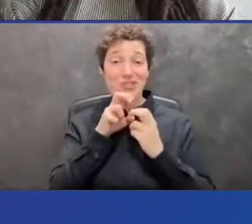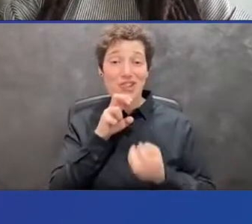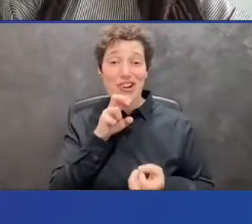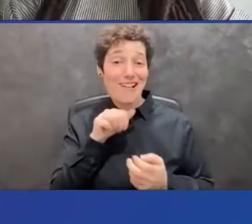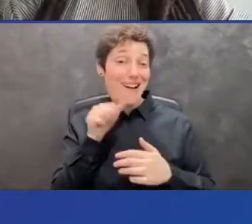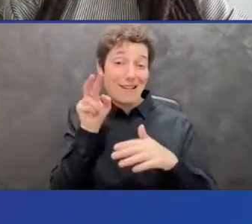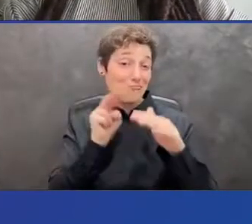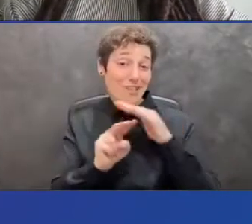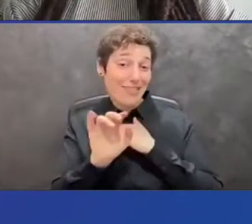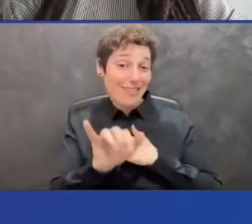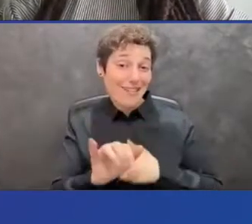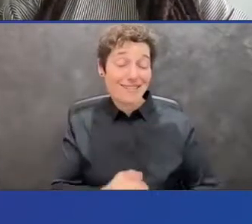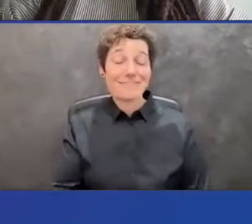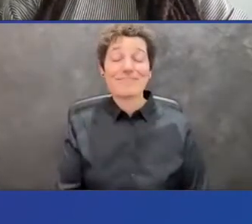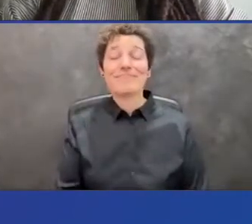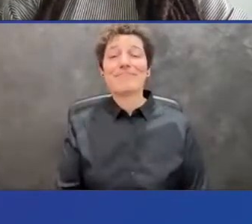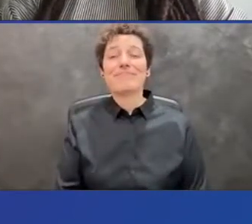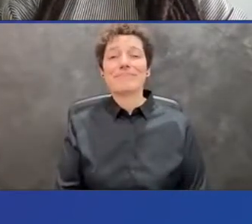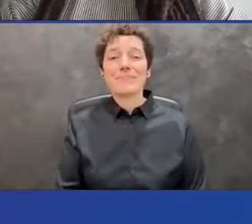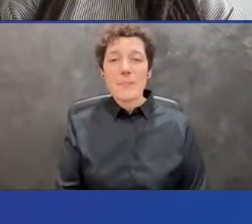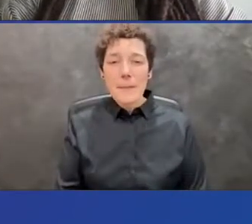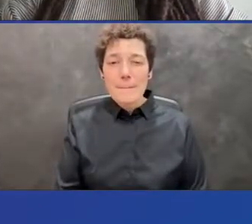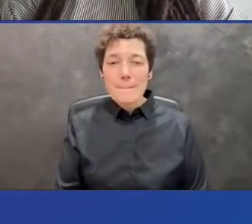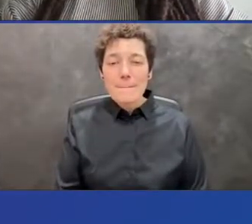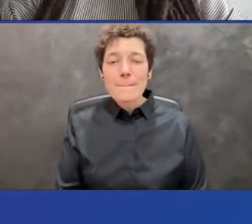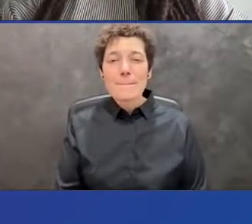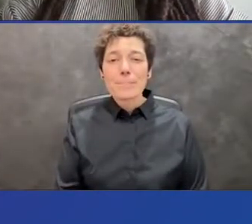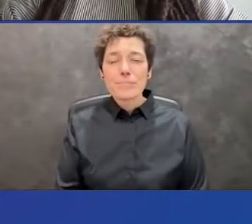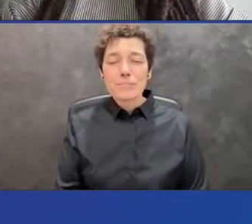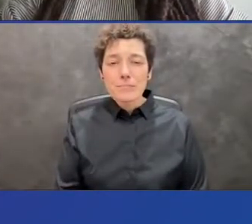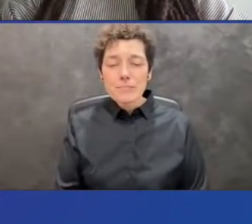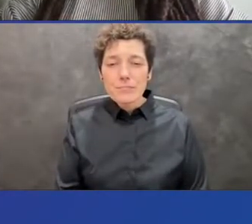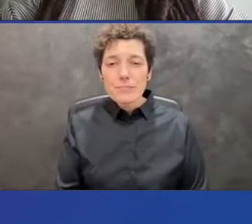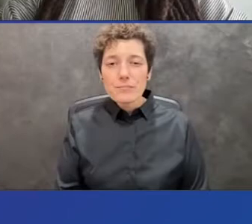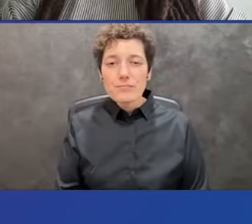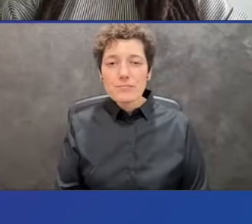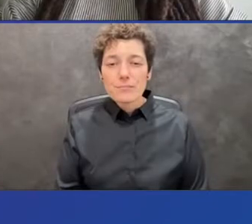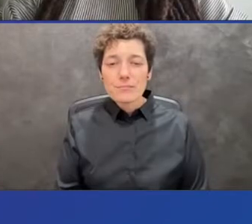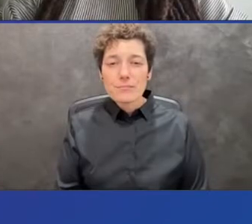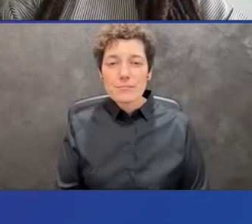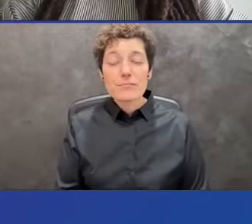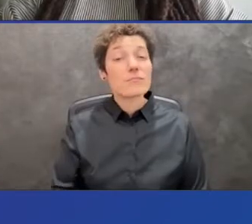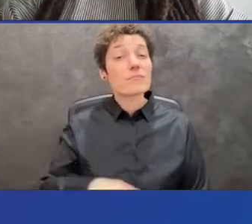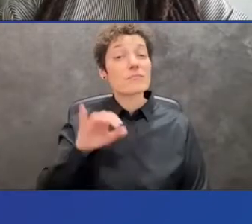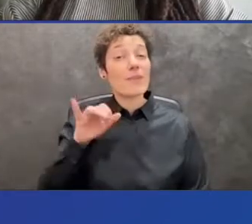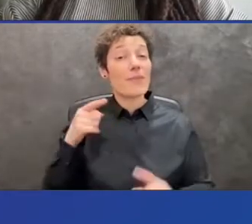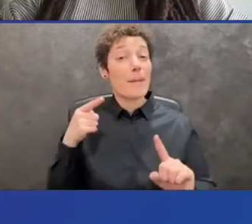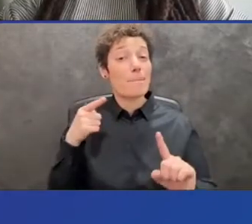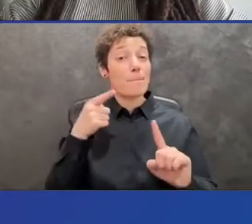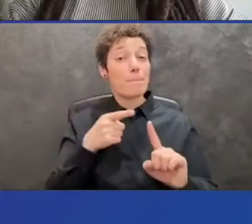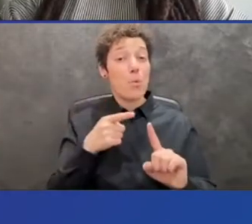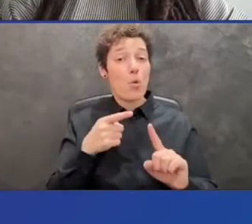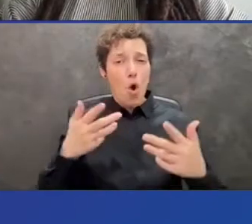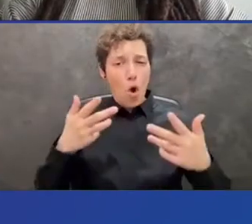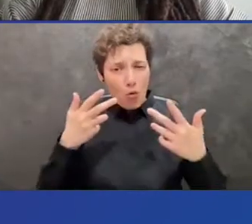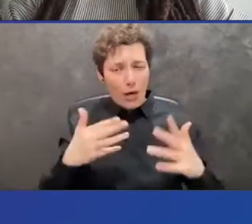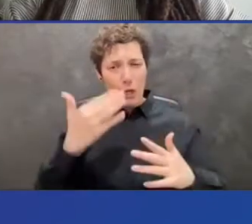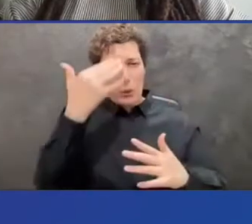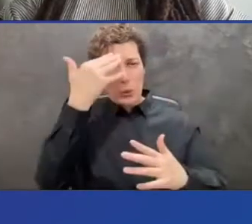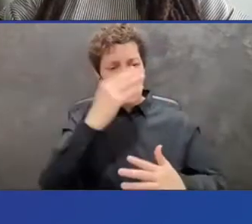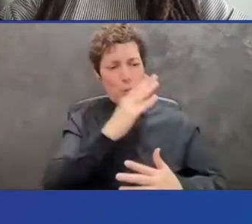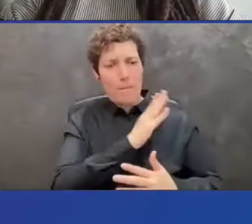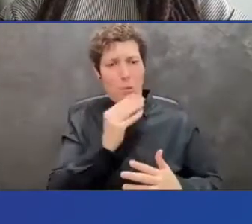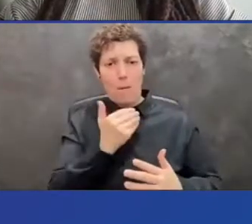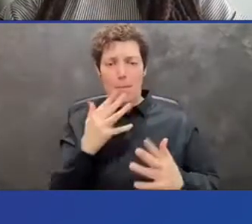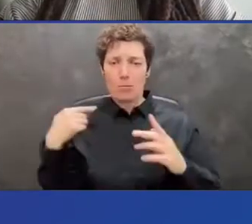have really known. So I even though I had at that point had a 12-year relationship with the board members as a